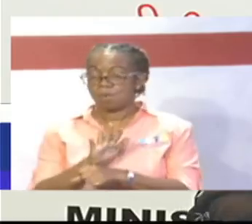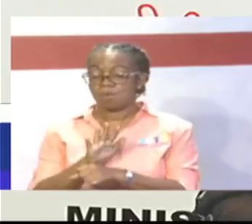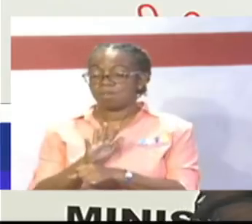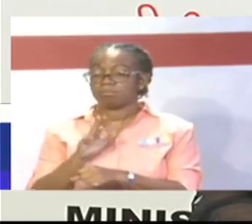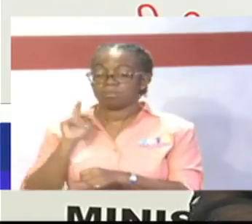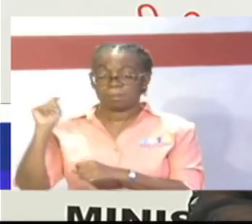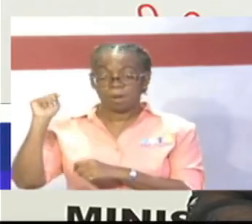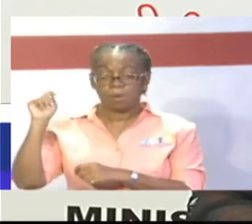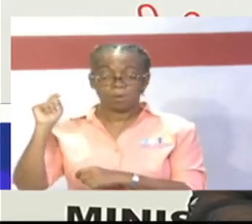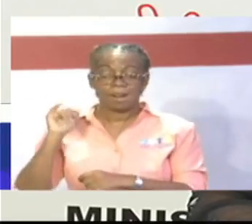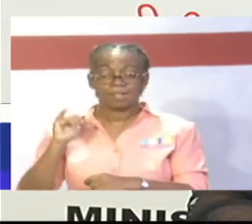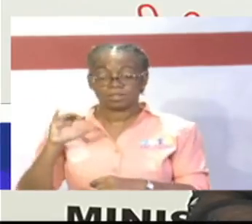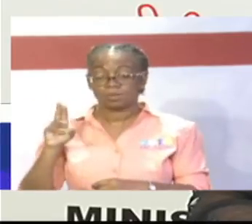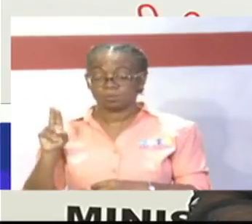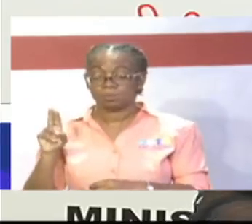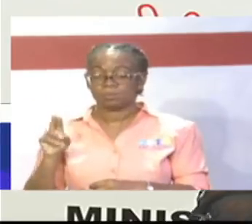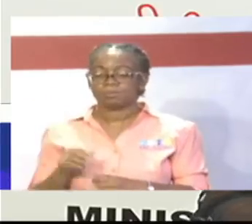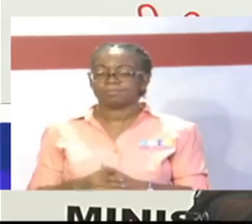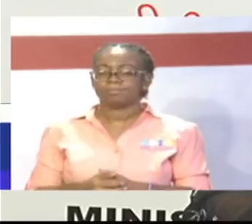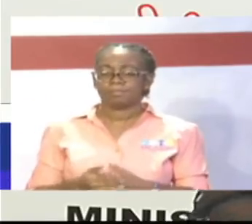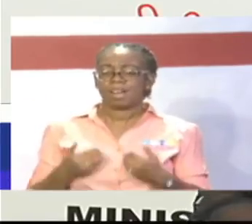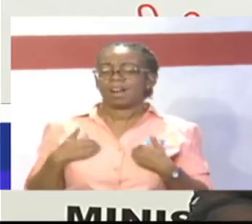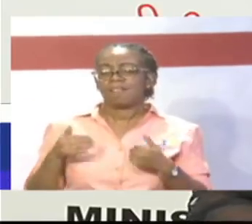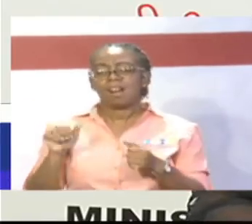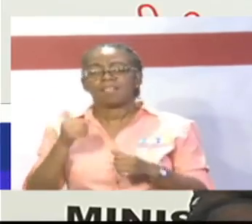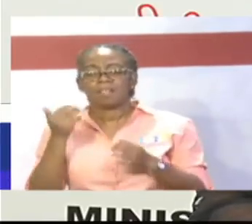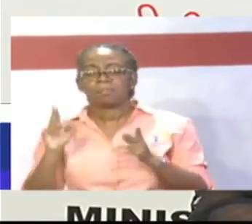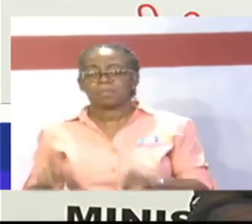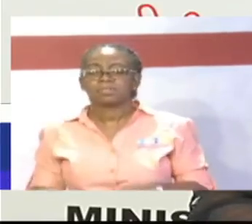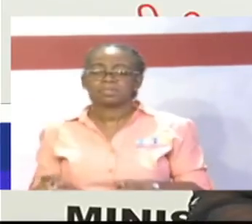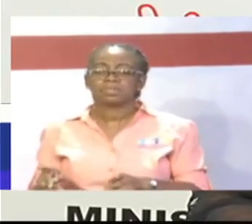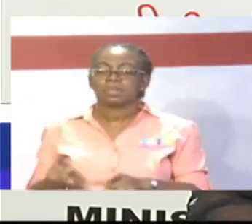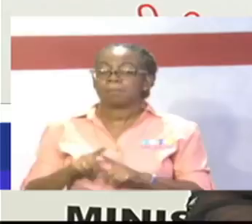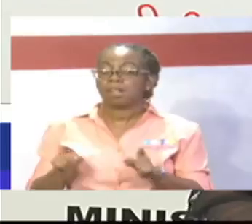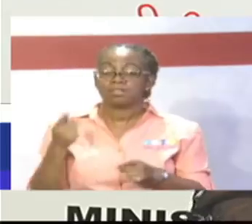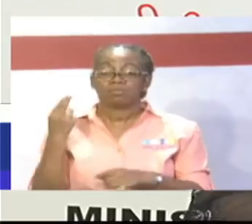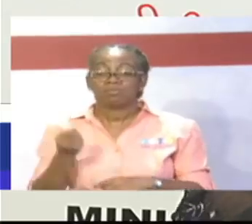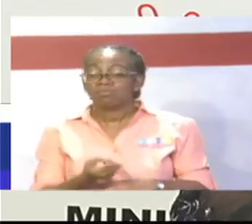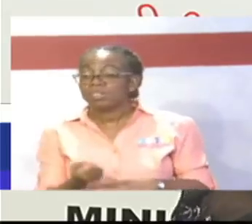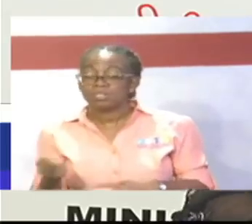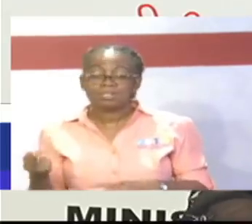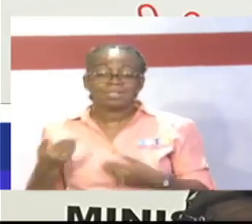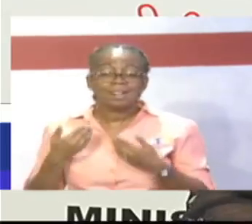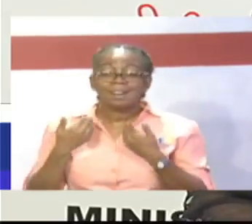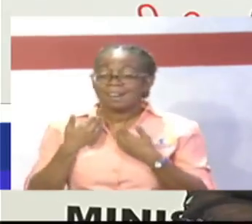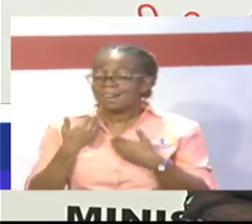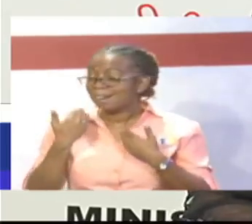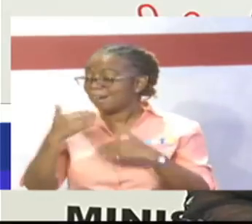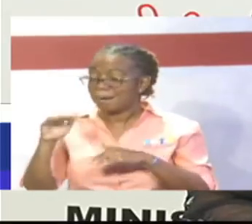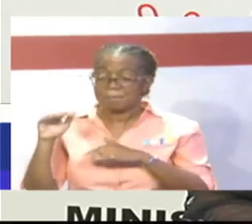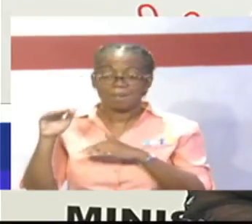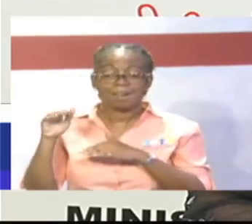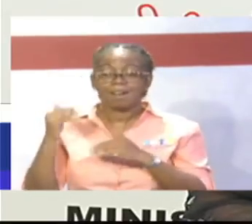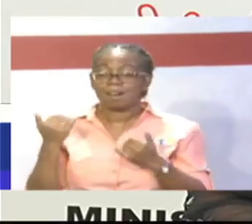Now, there are contingency plans in any hospital, but again, resources are limited. So Tobago is now